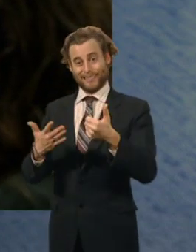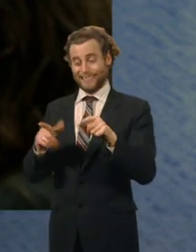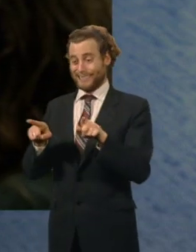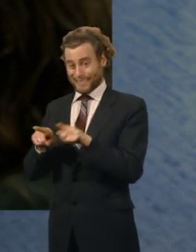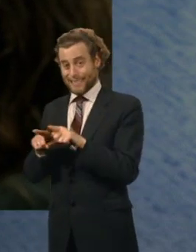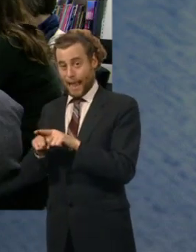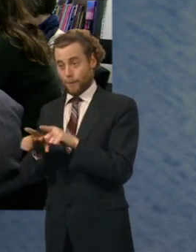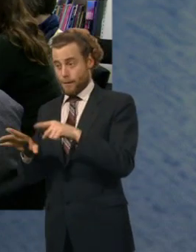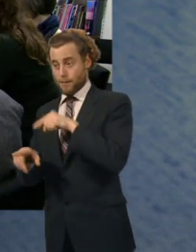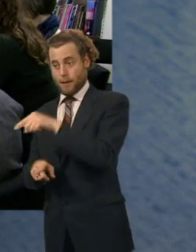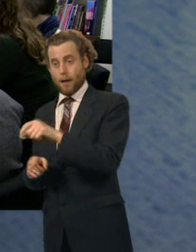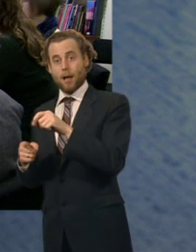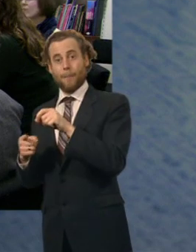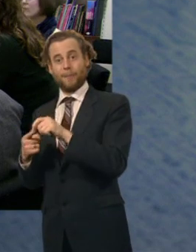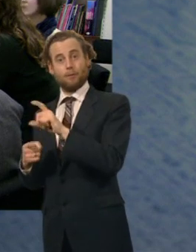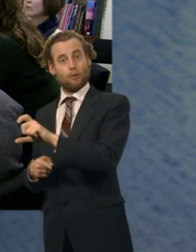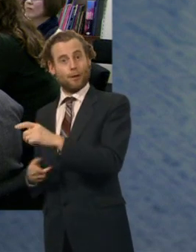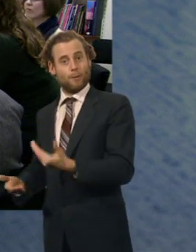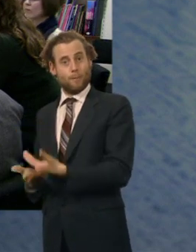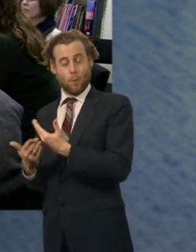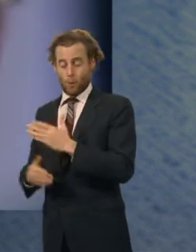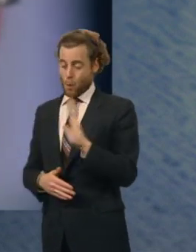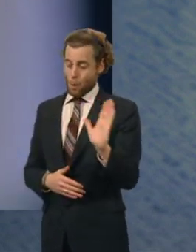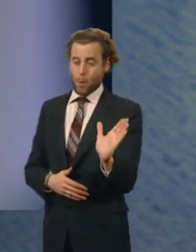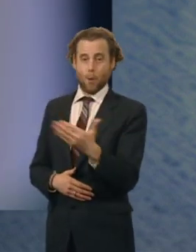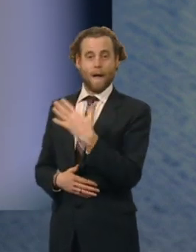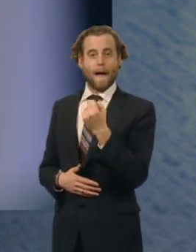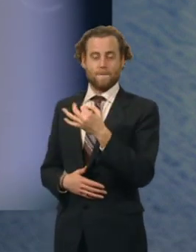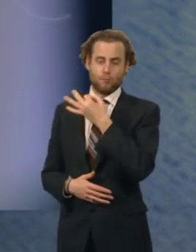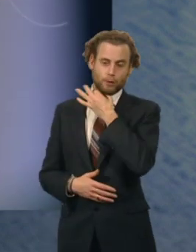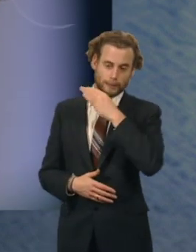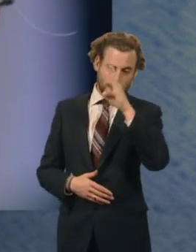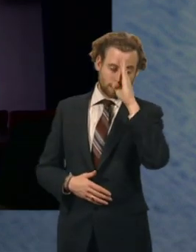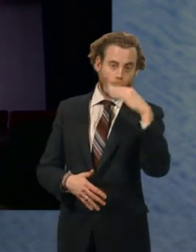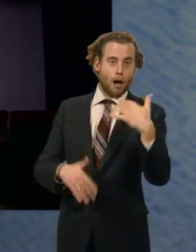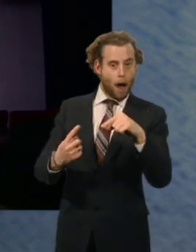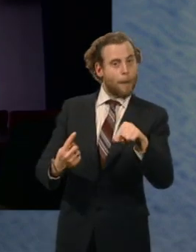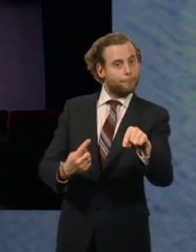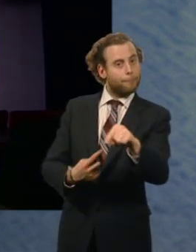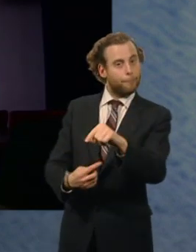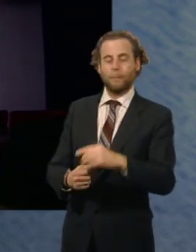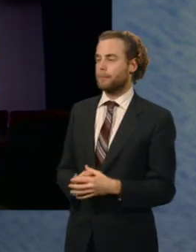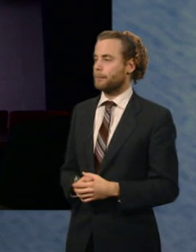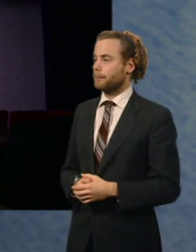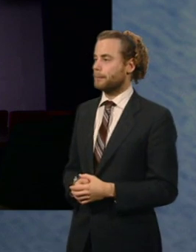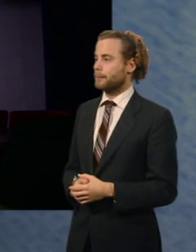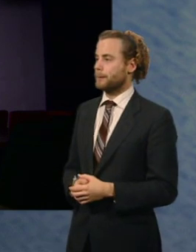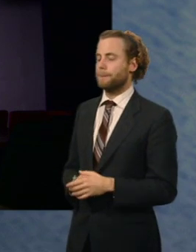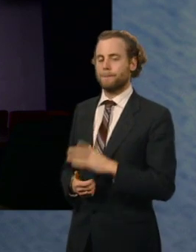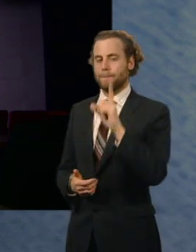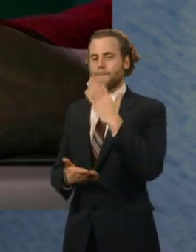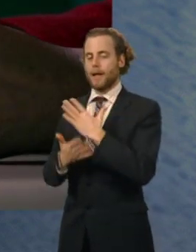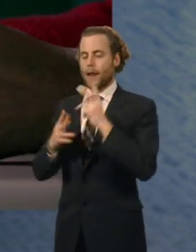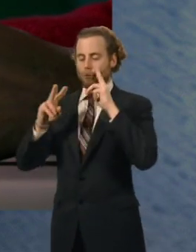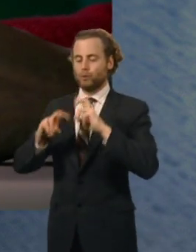Connolly. Like him, all were at risk of significant harm. What was striking was